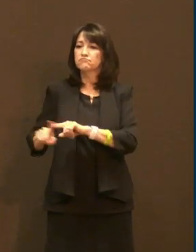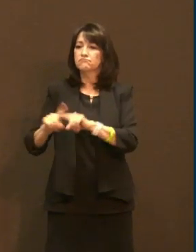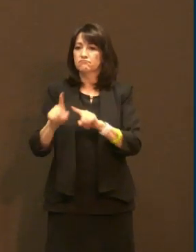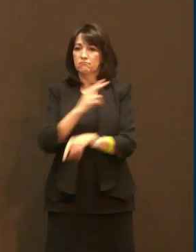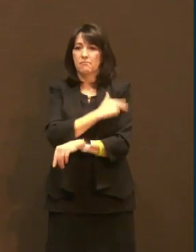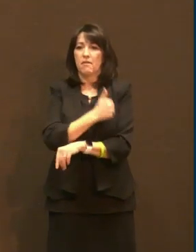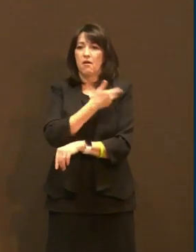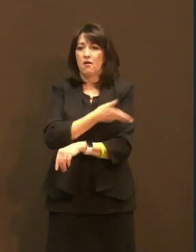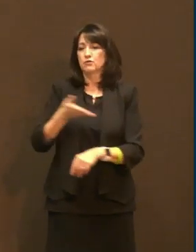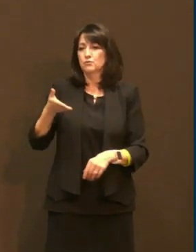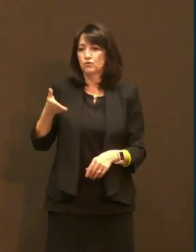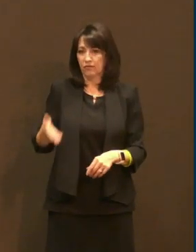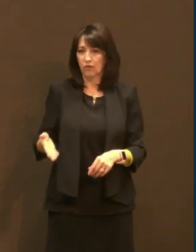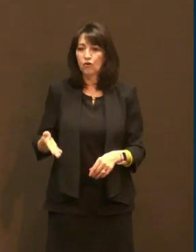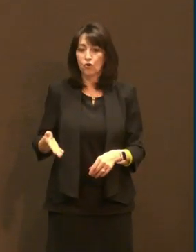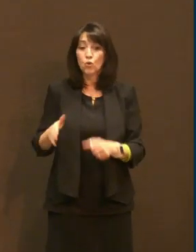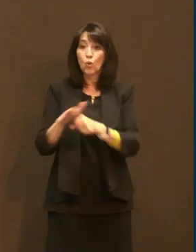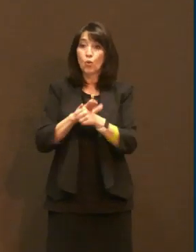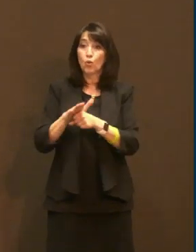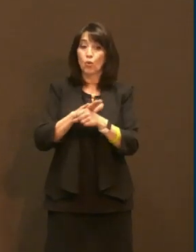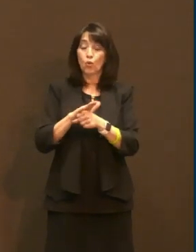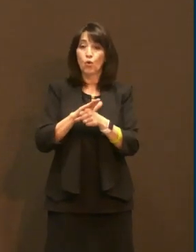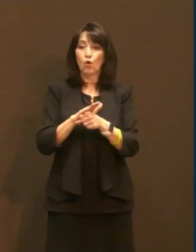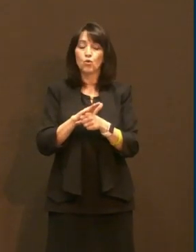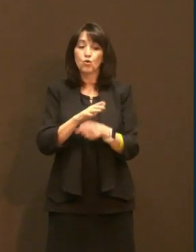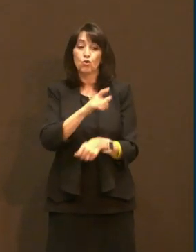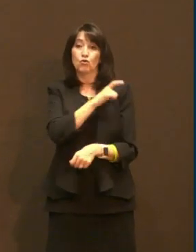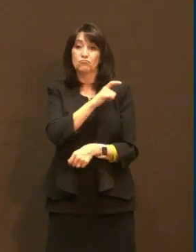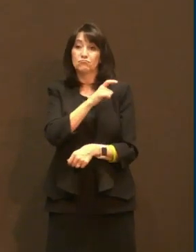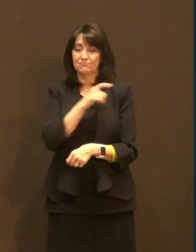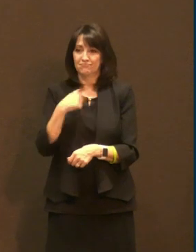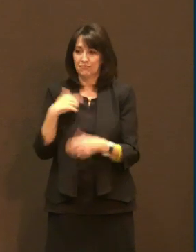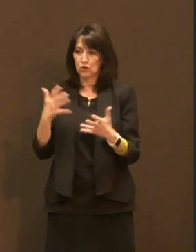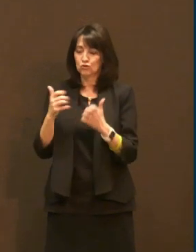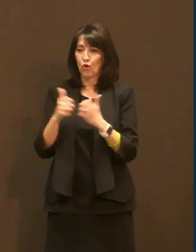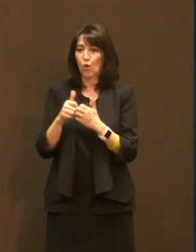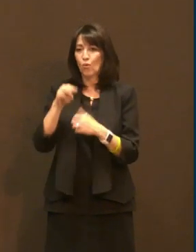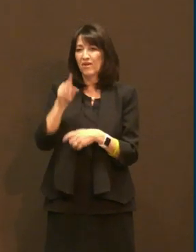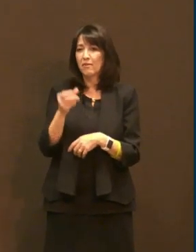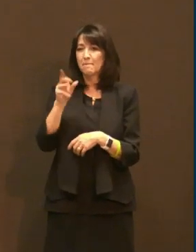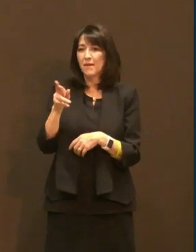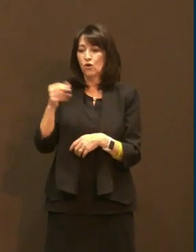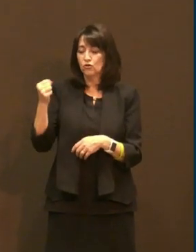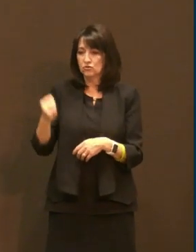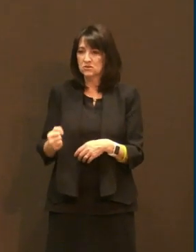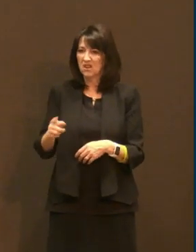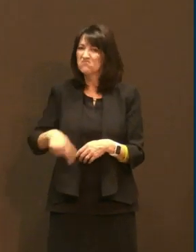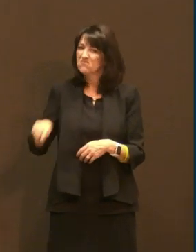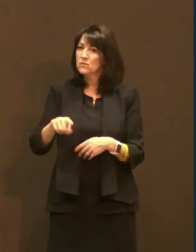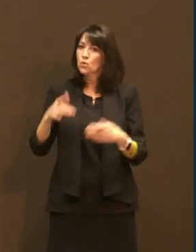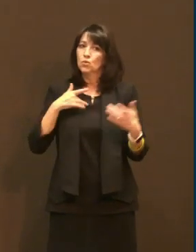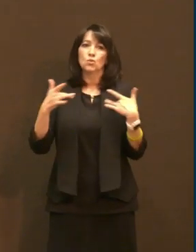effort. The local law enforcement talked to the mayors down there as well, and more